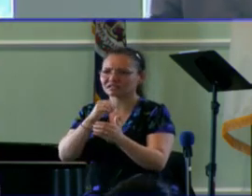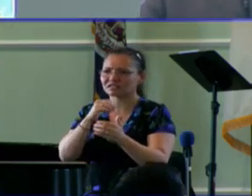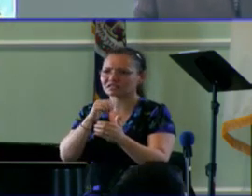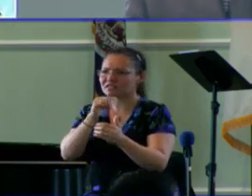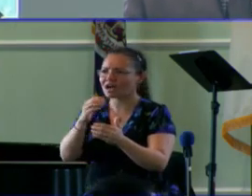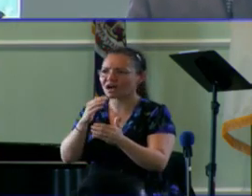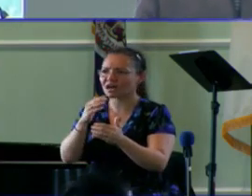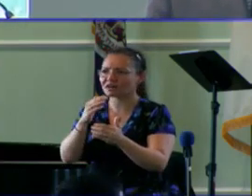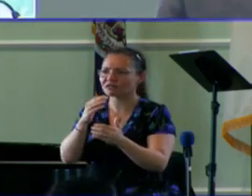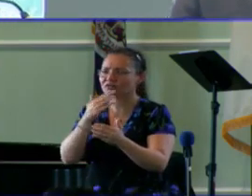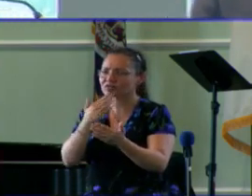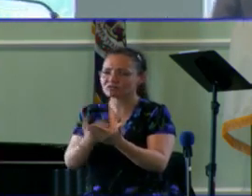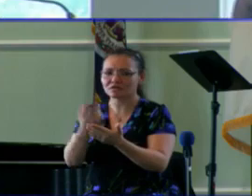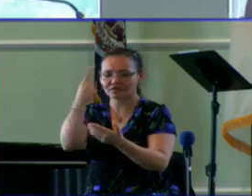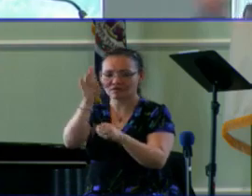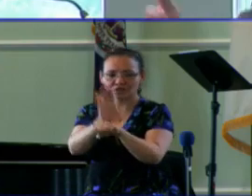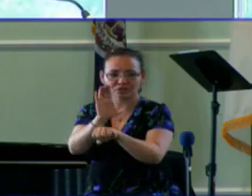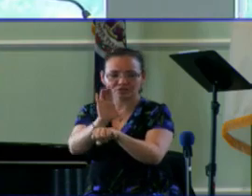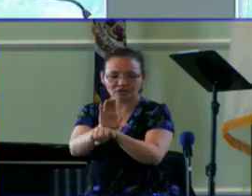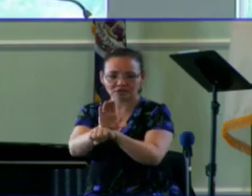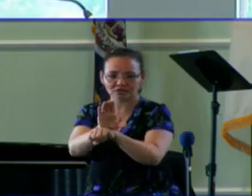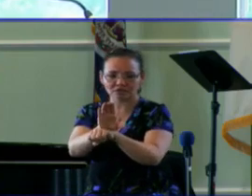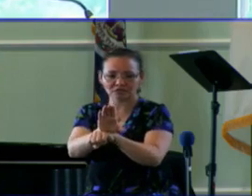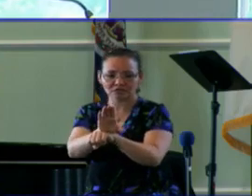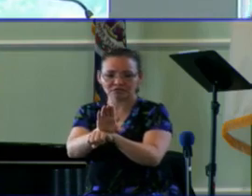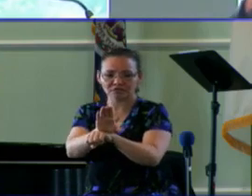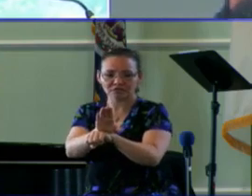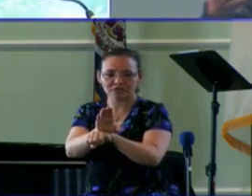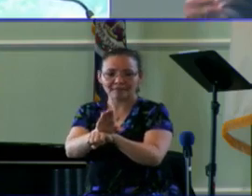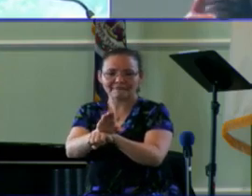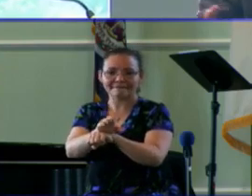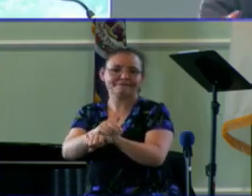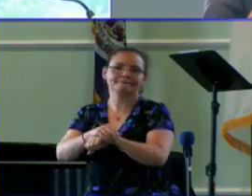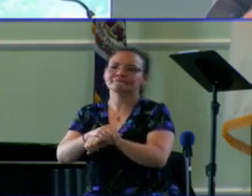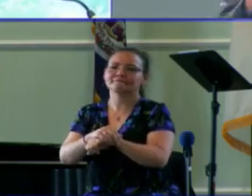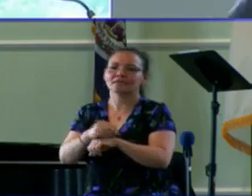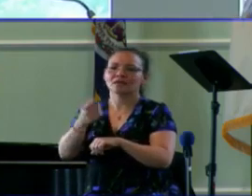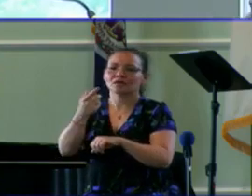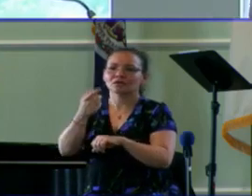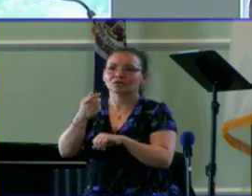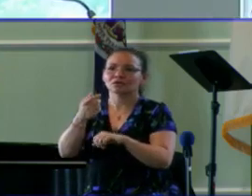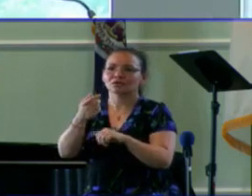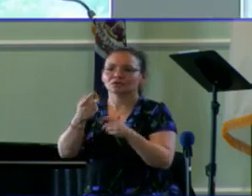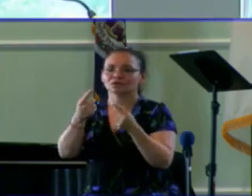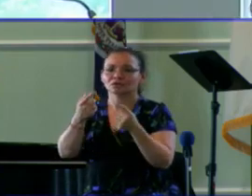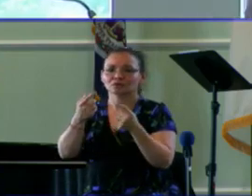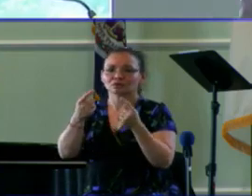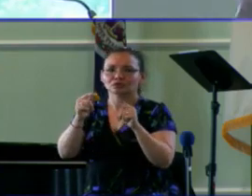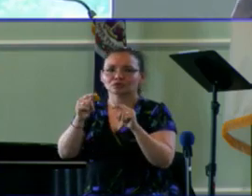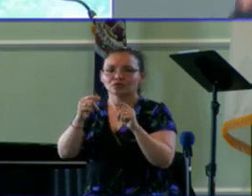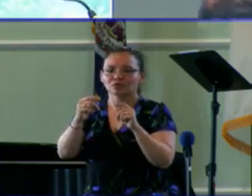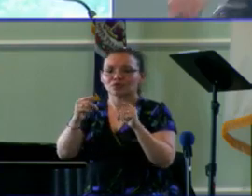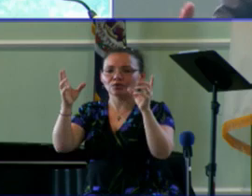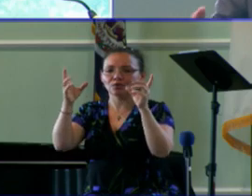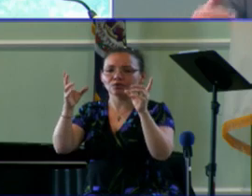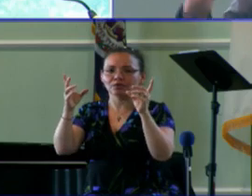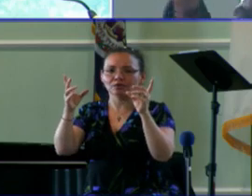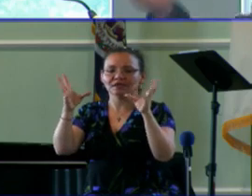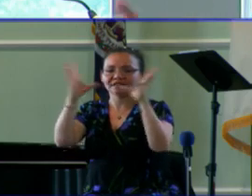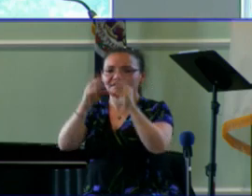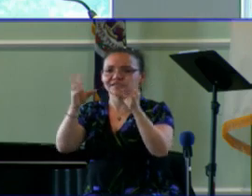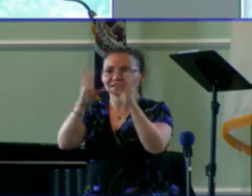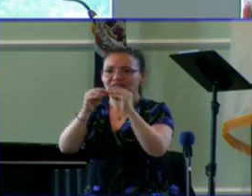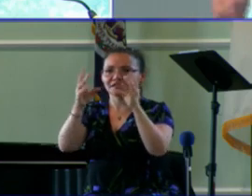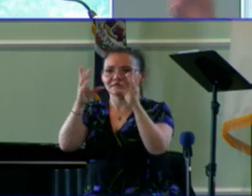for churches to participate in the political dialogue and process that